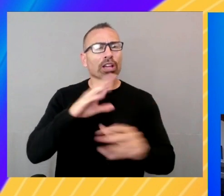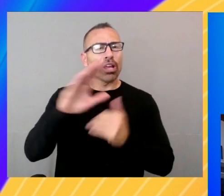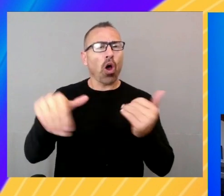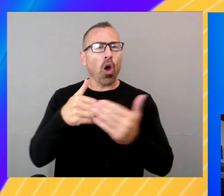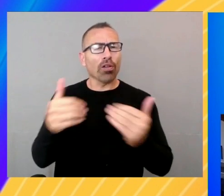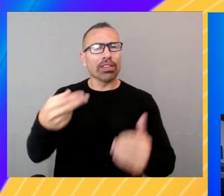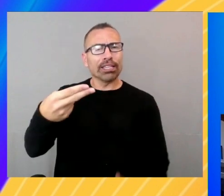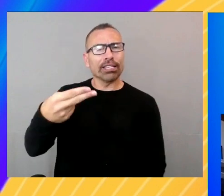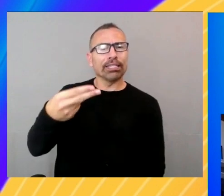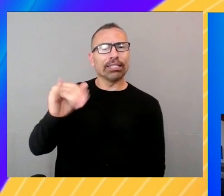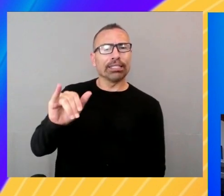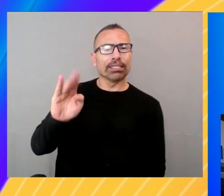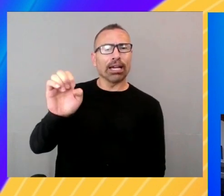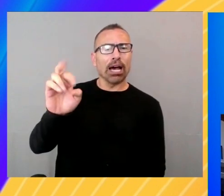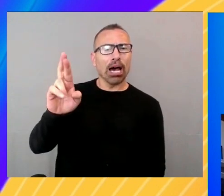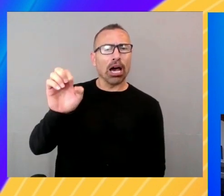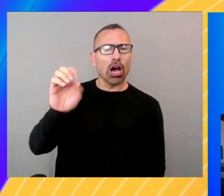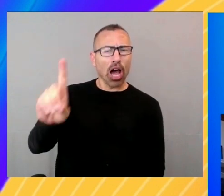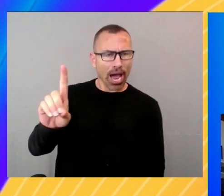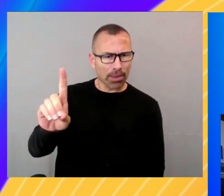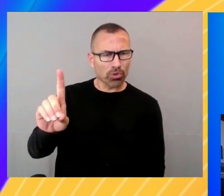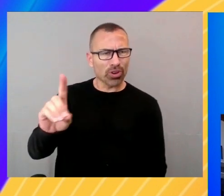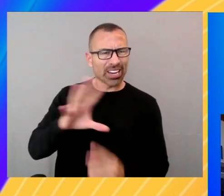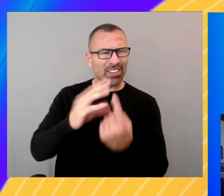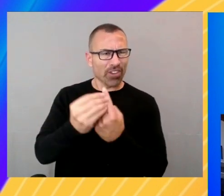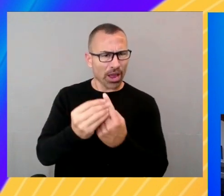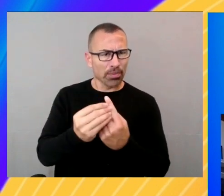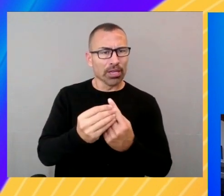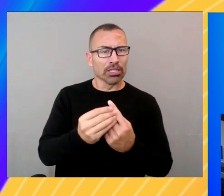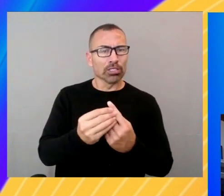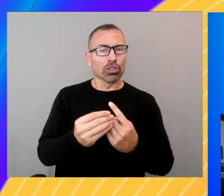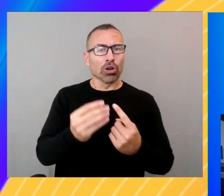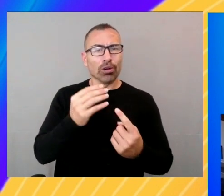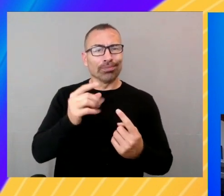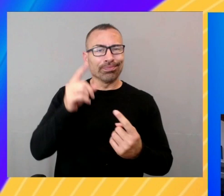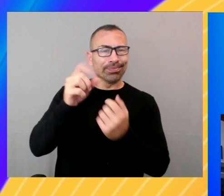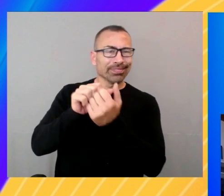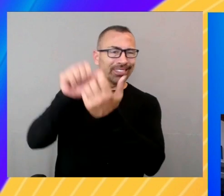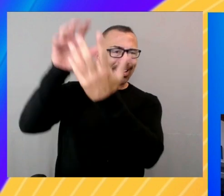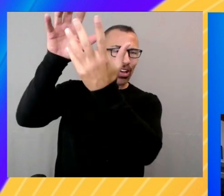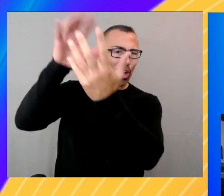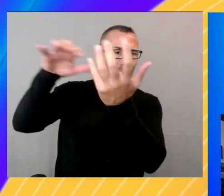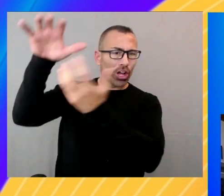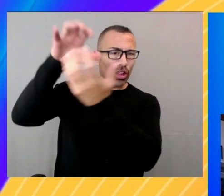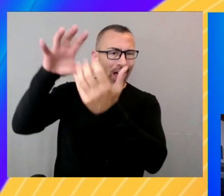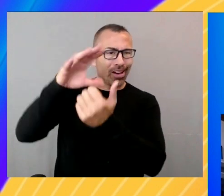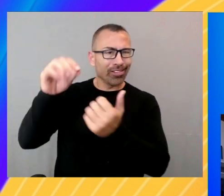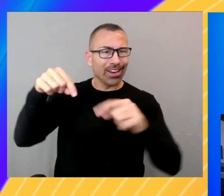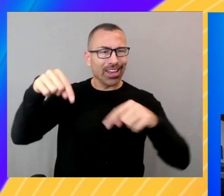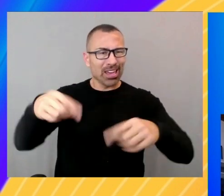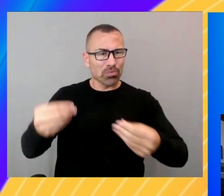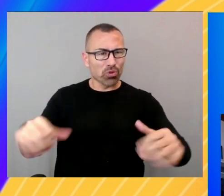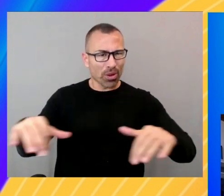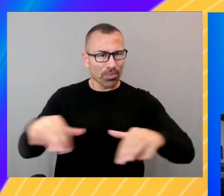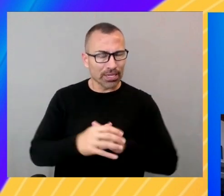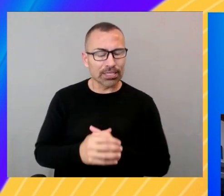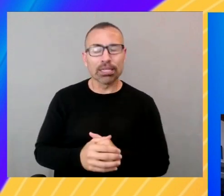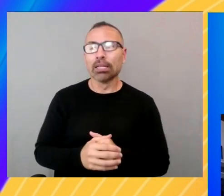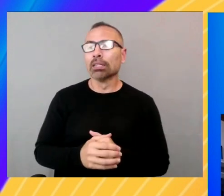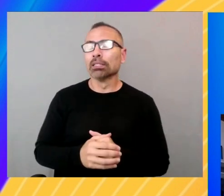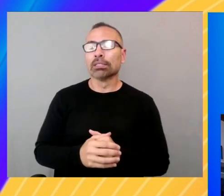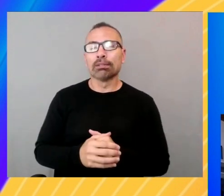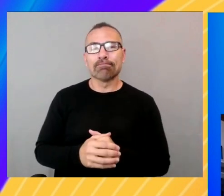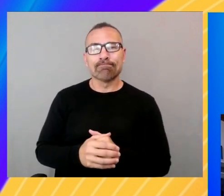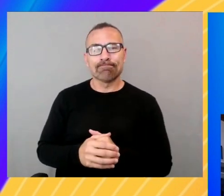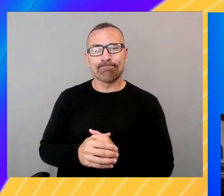Yeah, absolutely. So I can imagine that if you have to combine both constantly scanning all